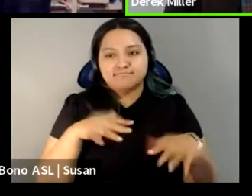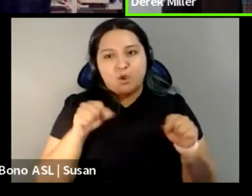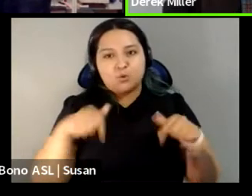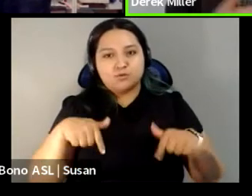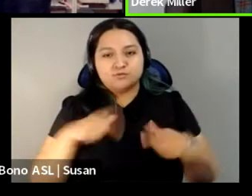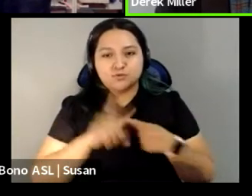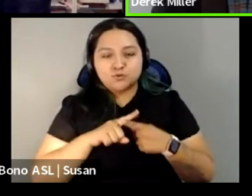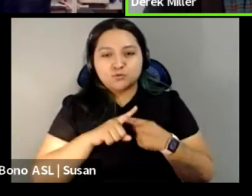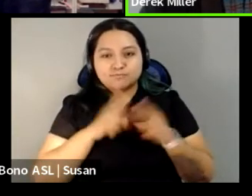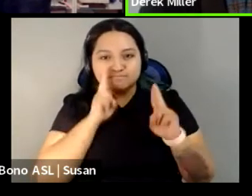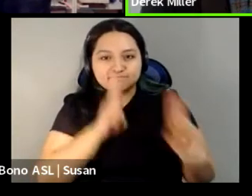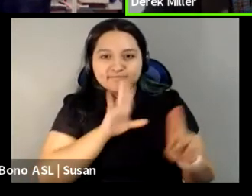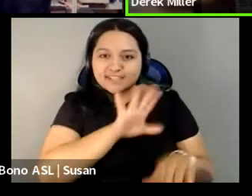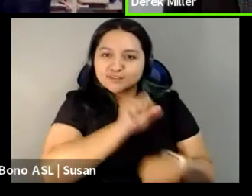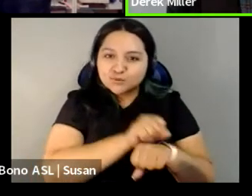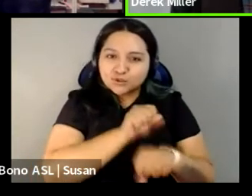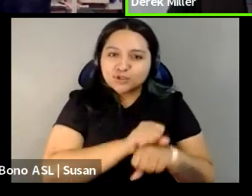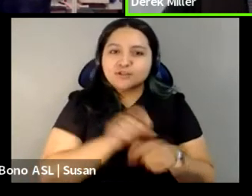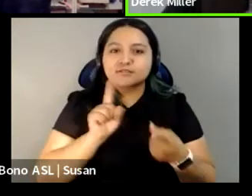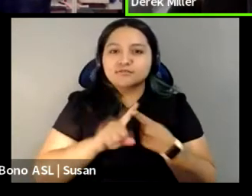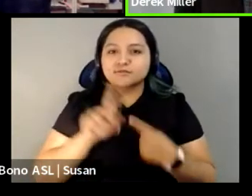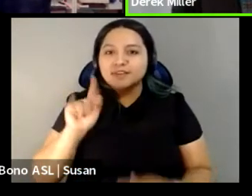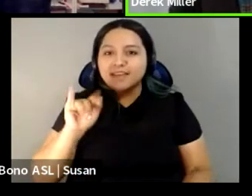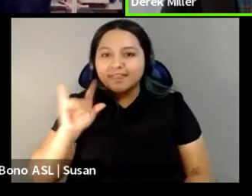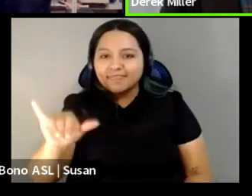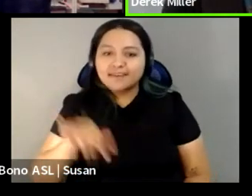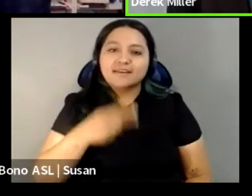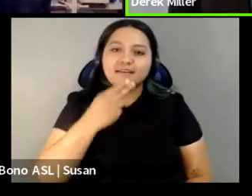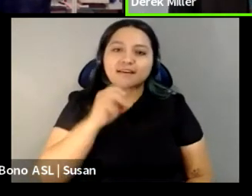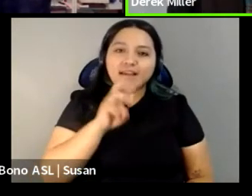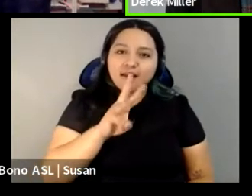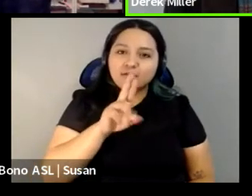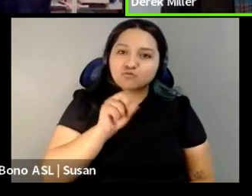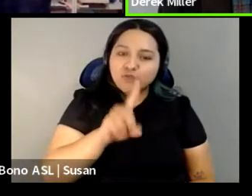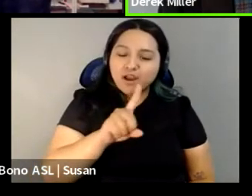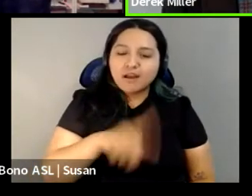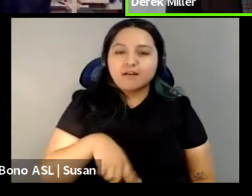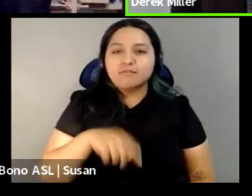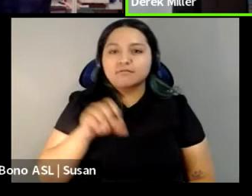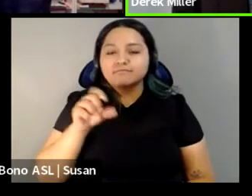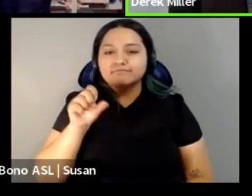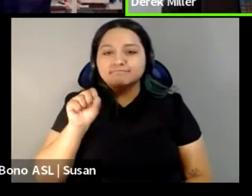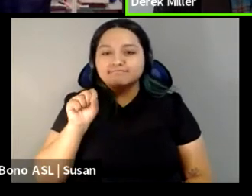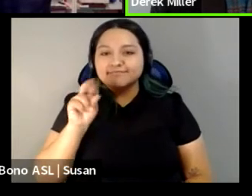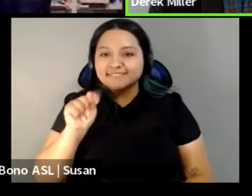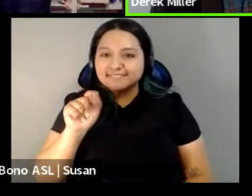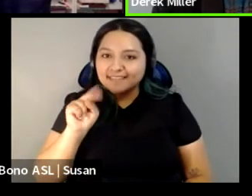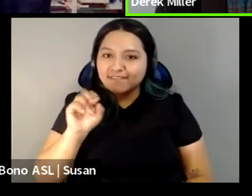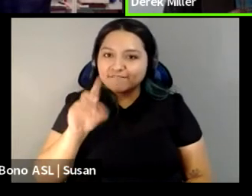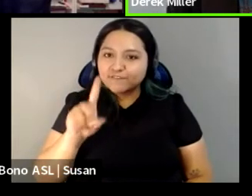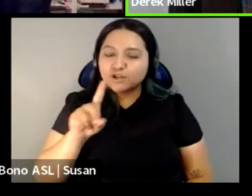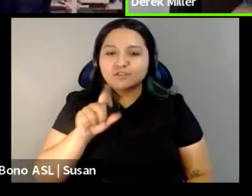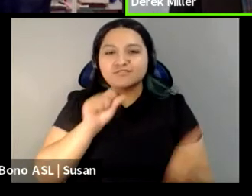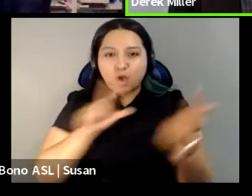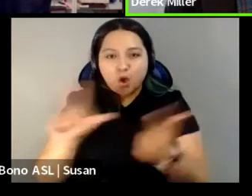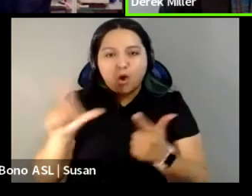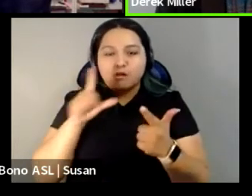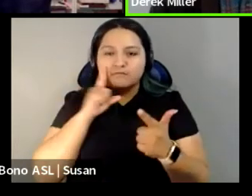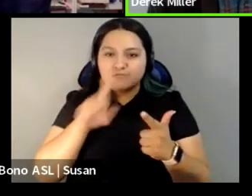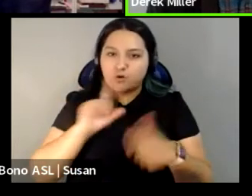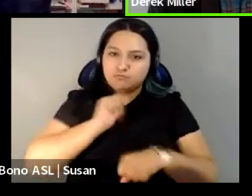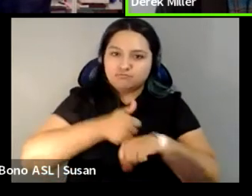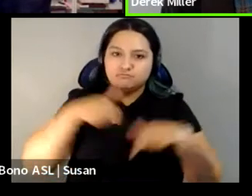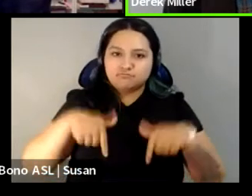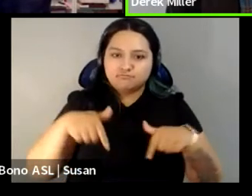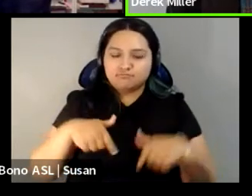Amalia and Kathy and the HowlRound staff and at Stanford and everywhere else involved in supporting this. And to my fellow panelists, I, like Kathy, am